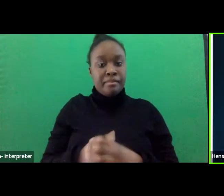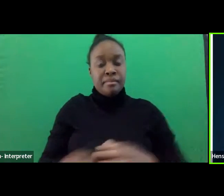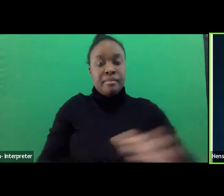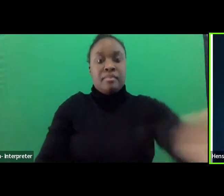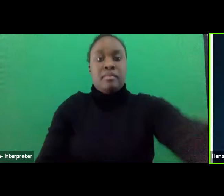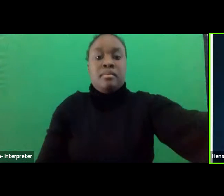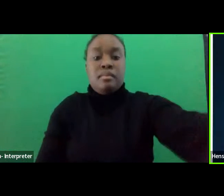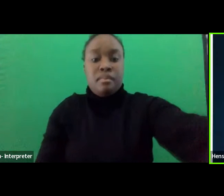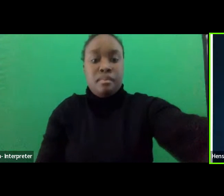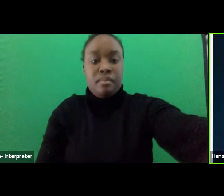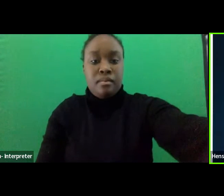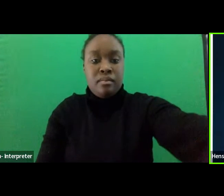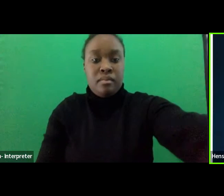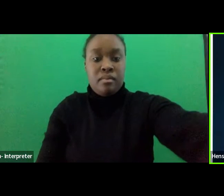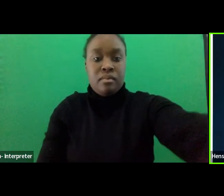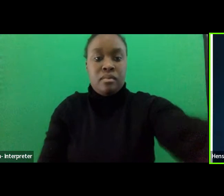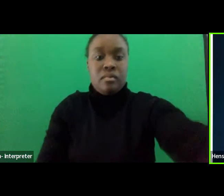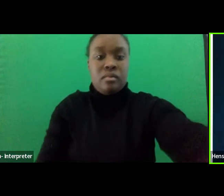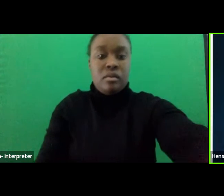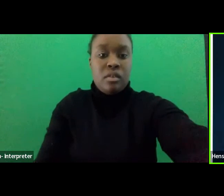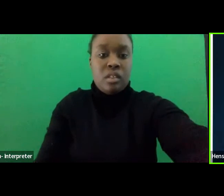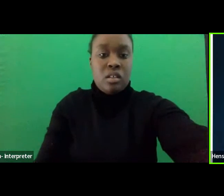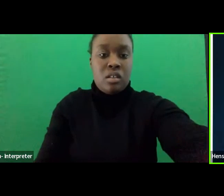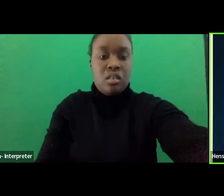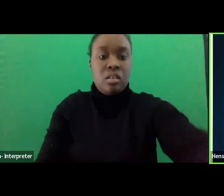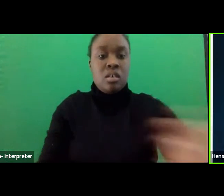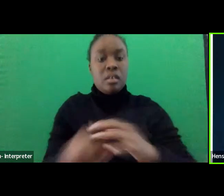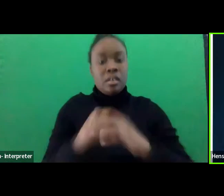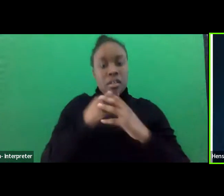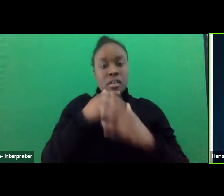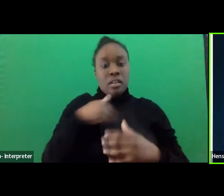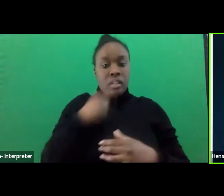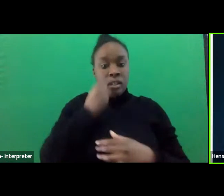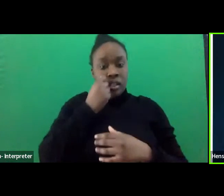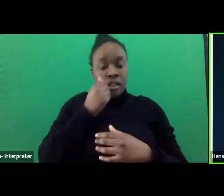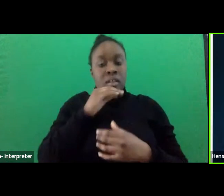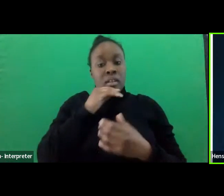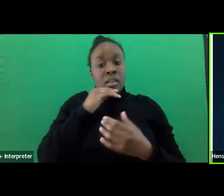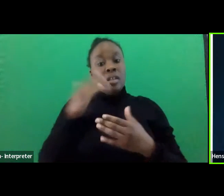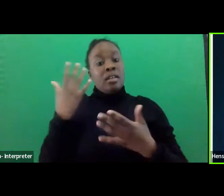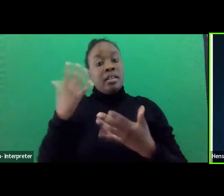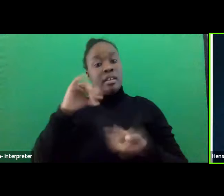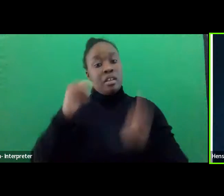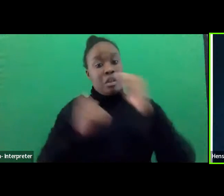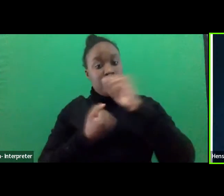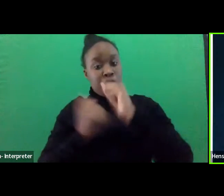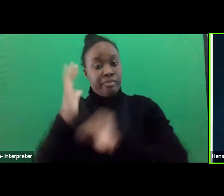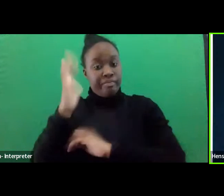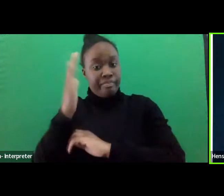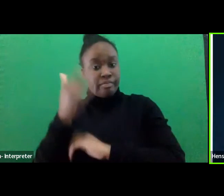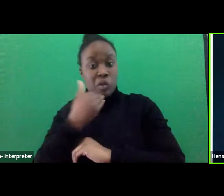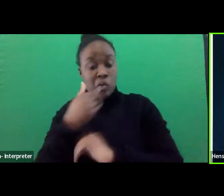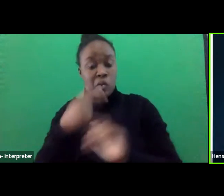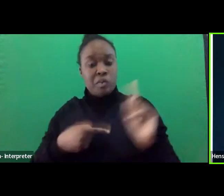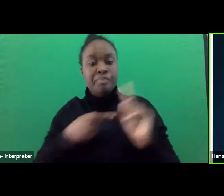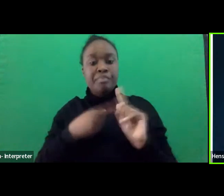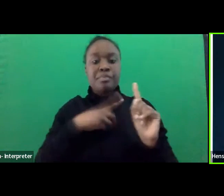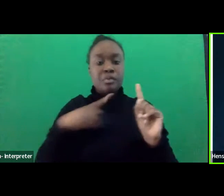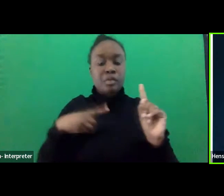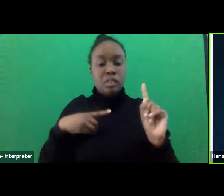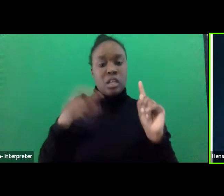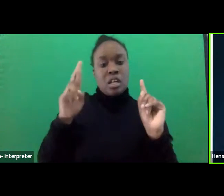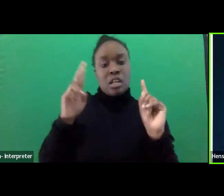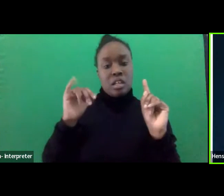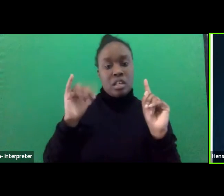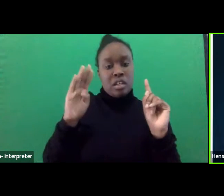Ladies and gentlemen, we're going to have a closing remarks that will be presented to us by Dr. Ribone Kabo, who